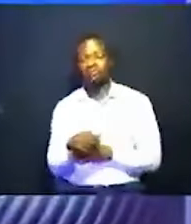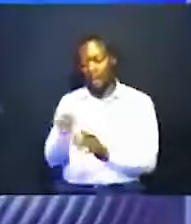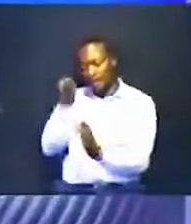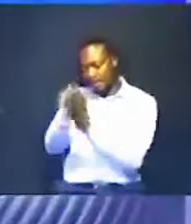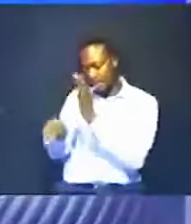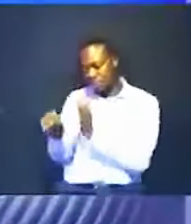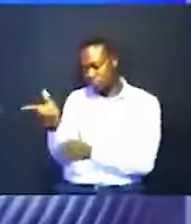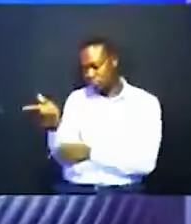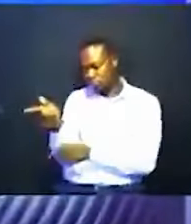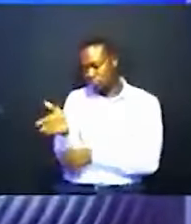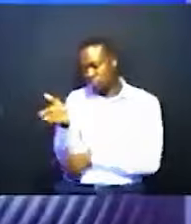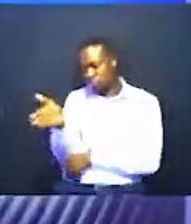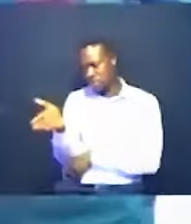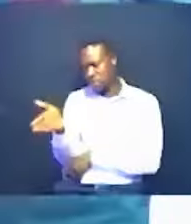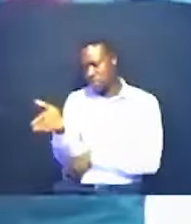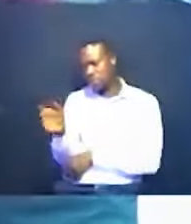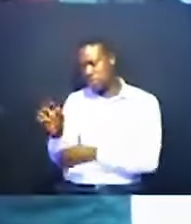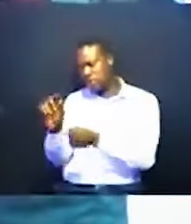Matthew 21.